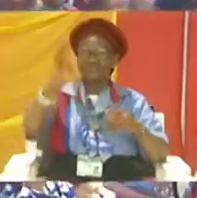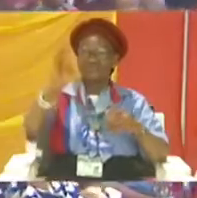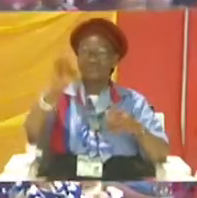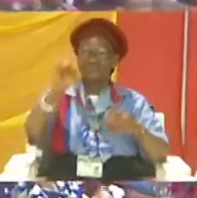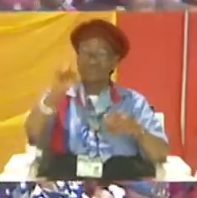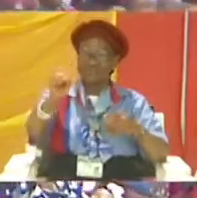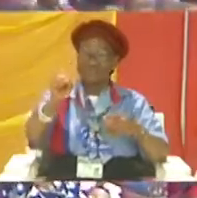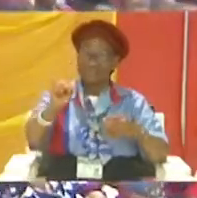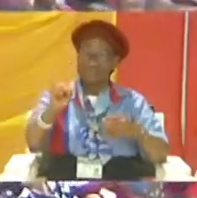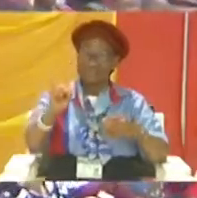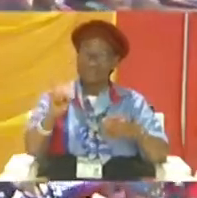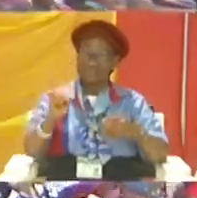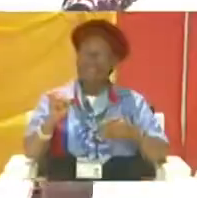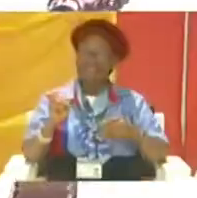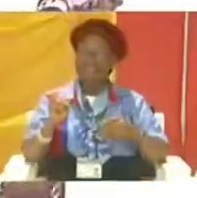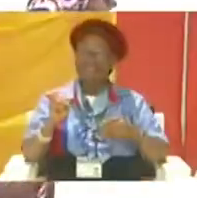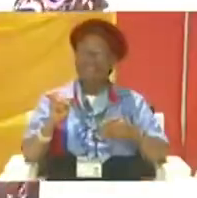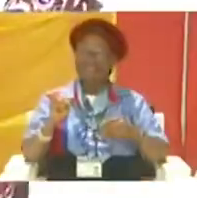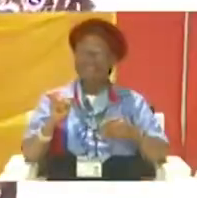ma ogoji.